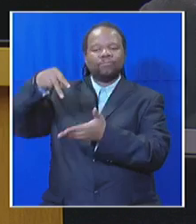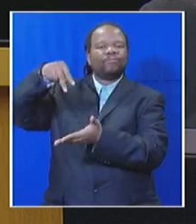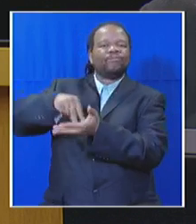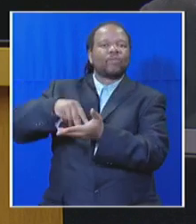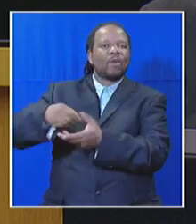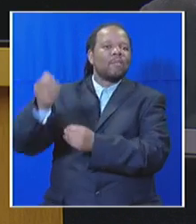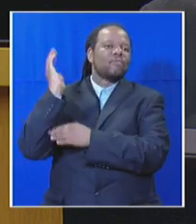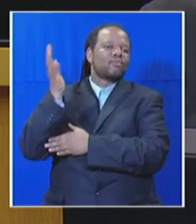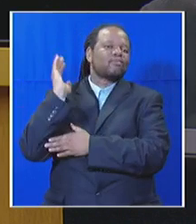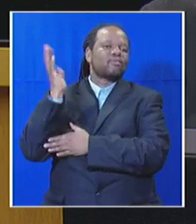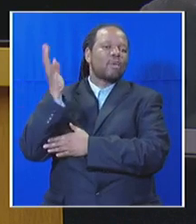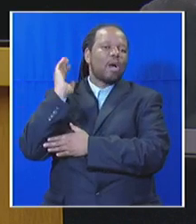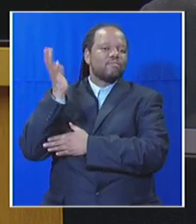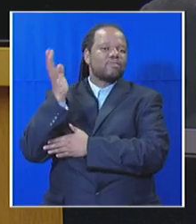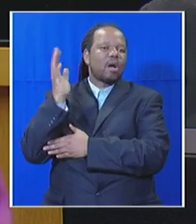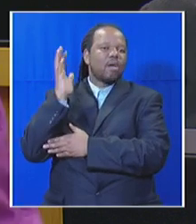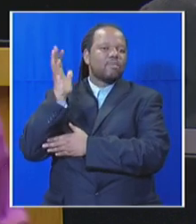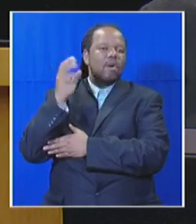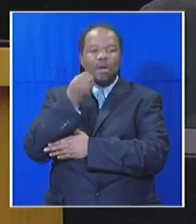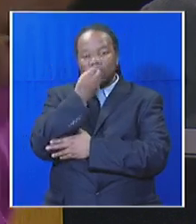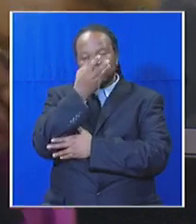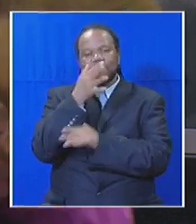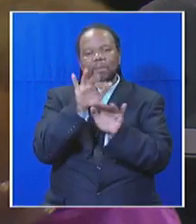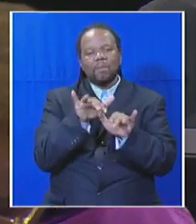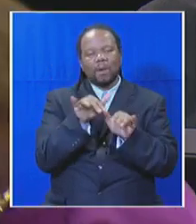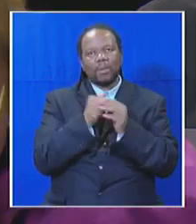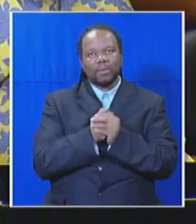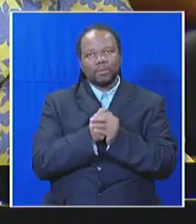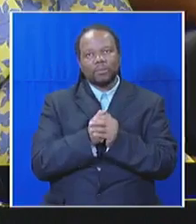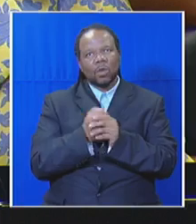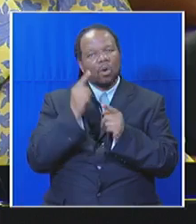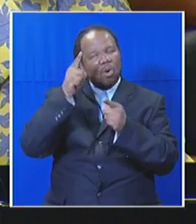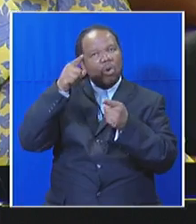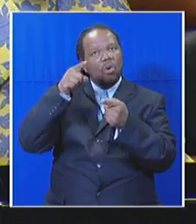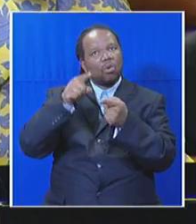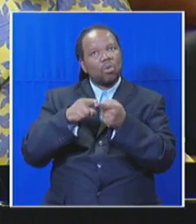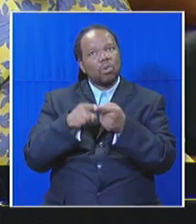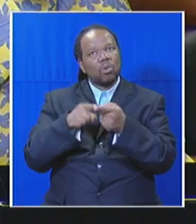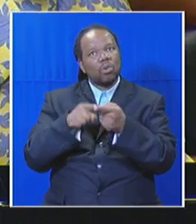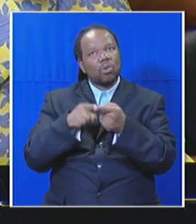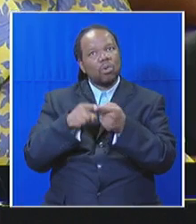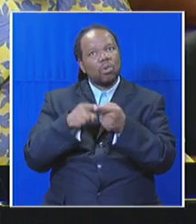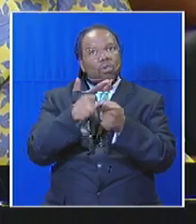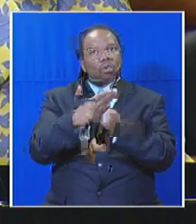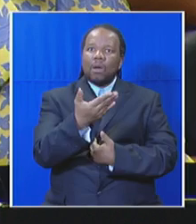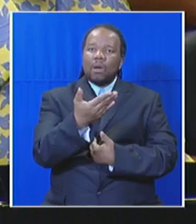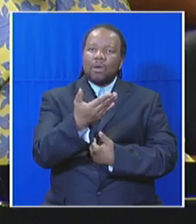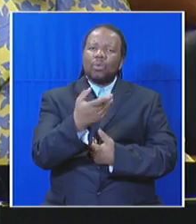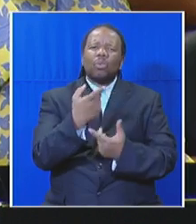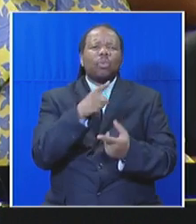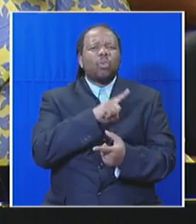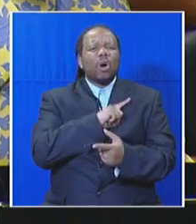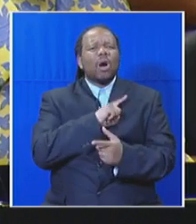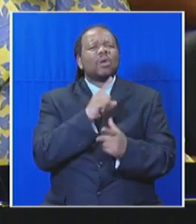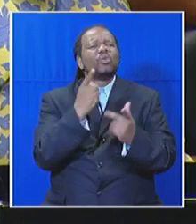and insulting this House without. Order. You know, Honorable Speaker, Mistress Ginger must not do this. Why are you allowing